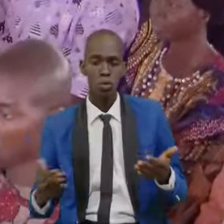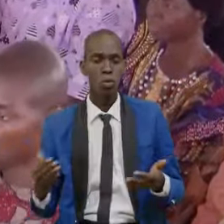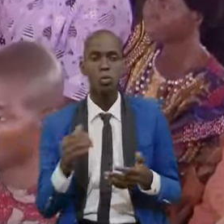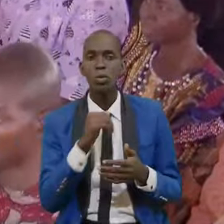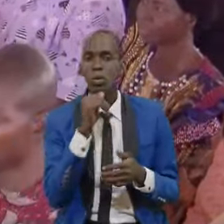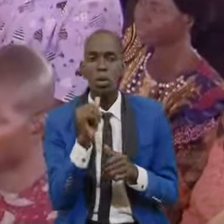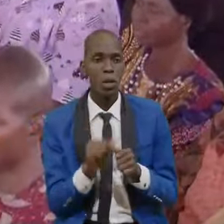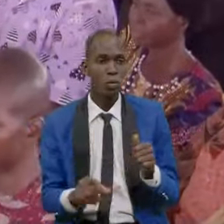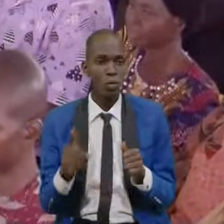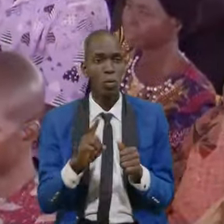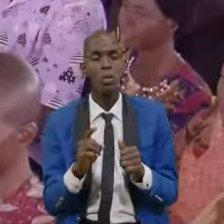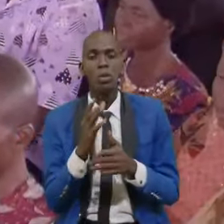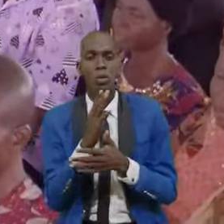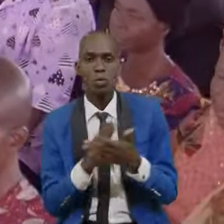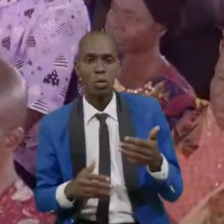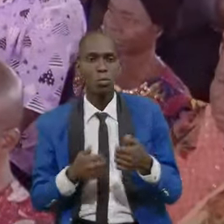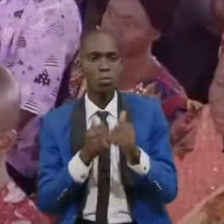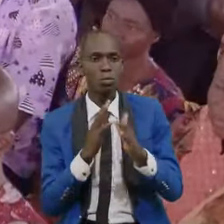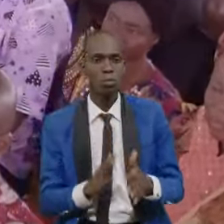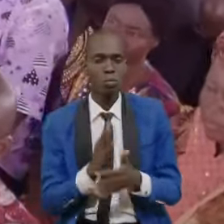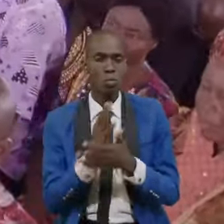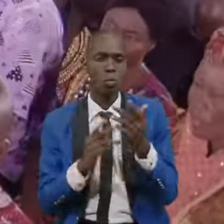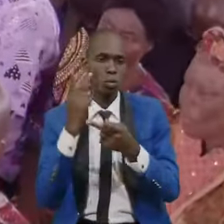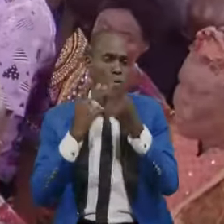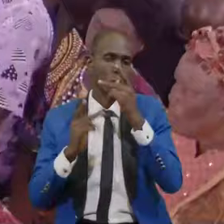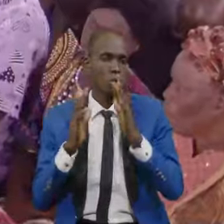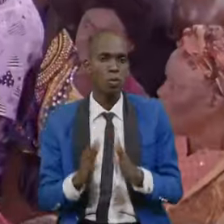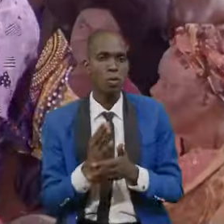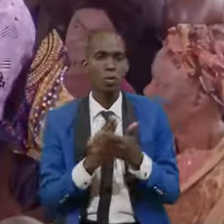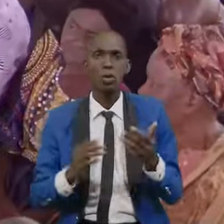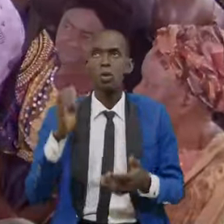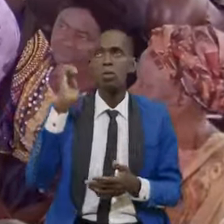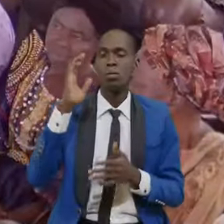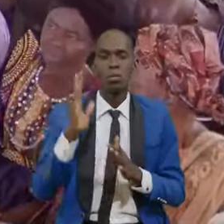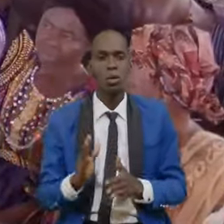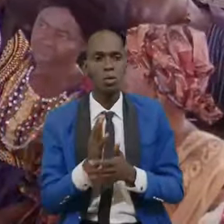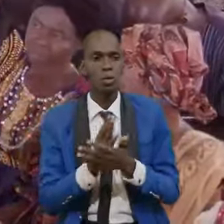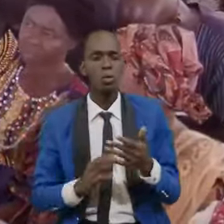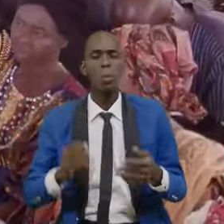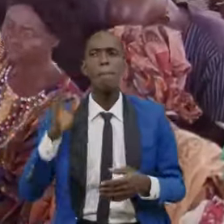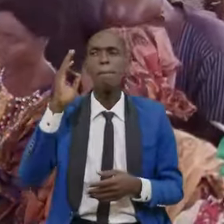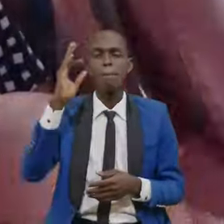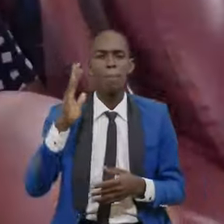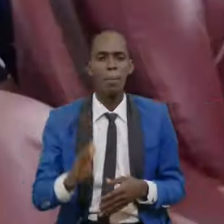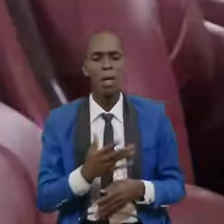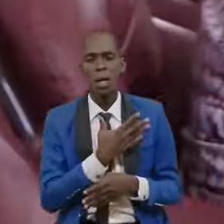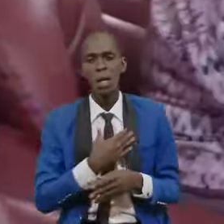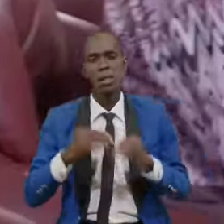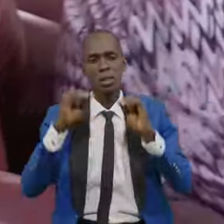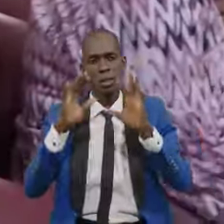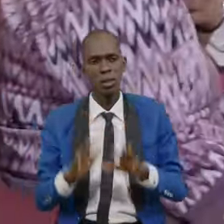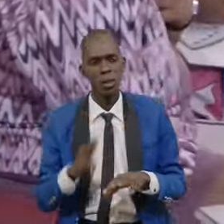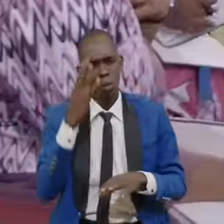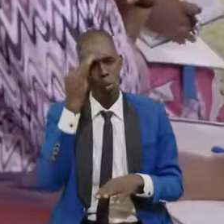and some evangelists and some pastors and teachers. But why? Look at verse 12. In verse